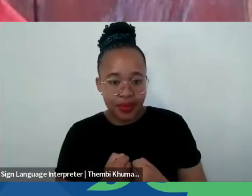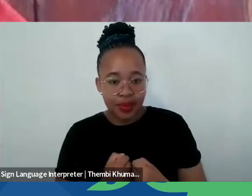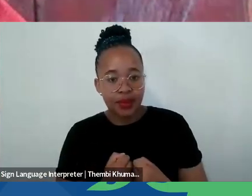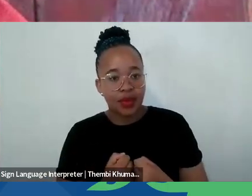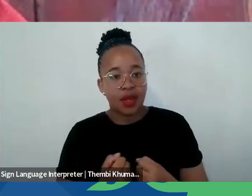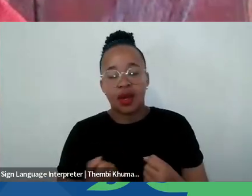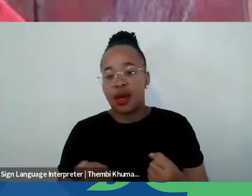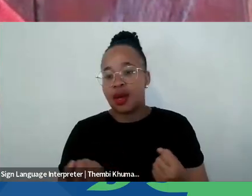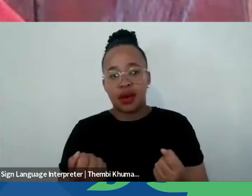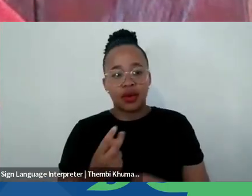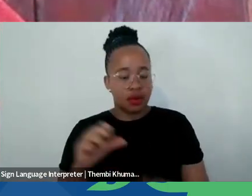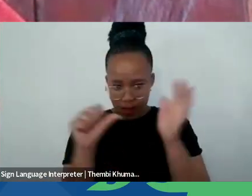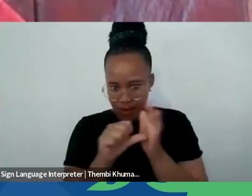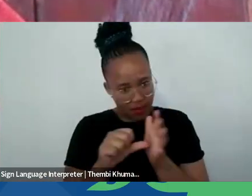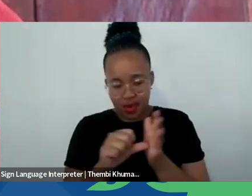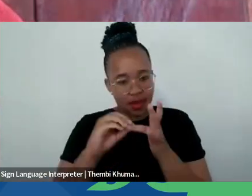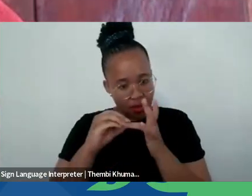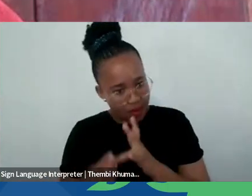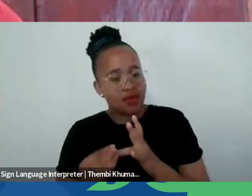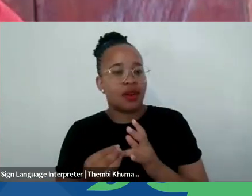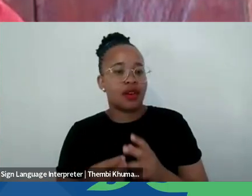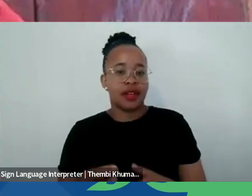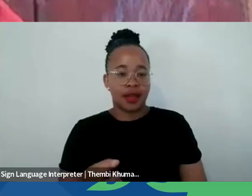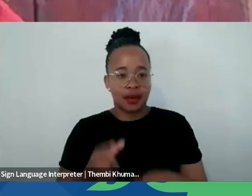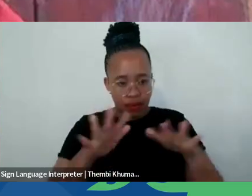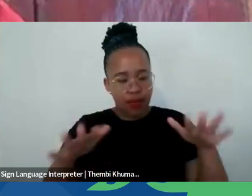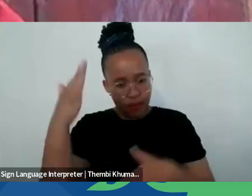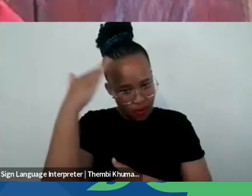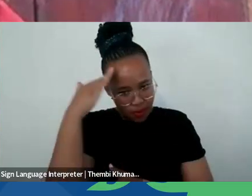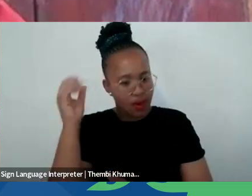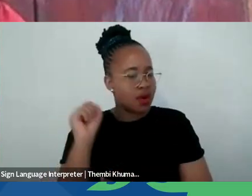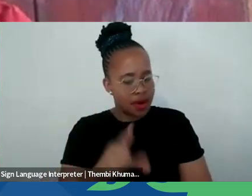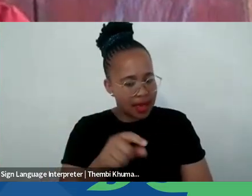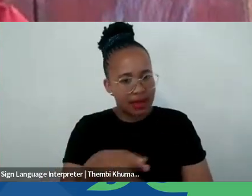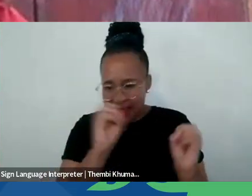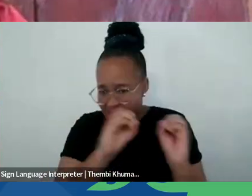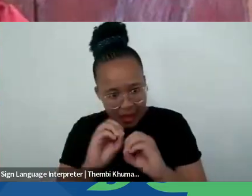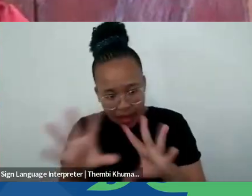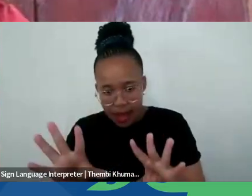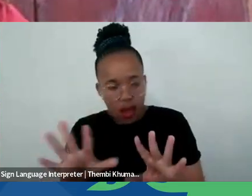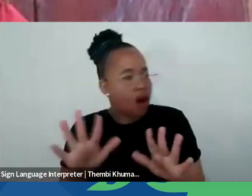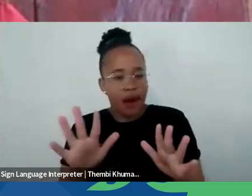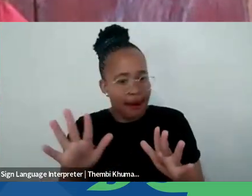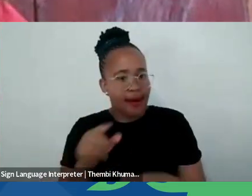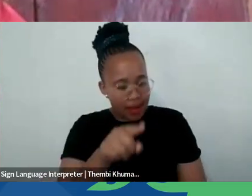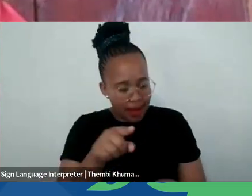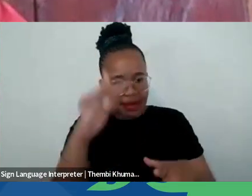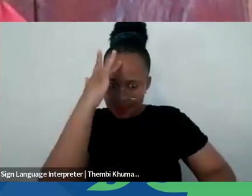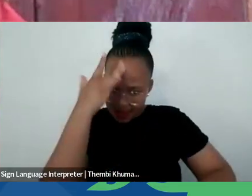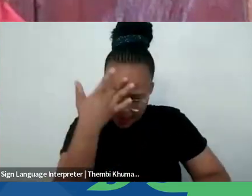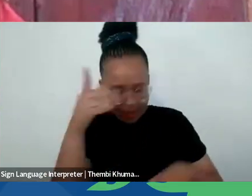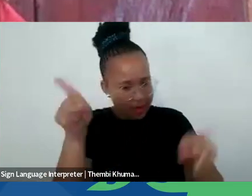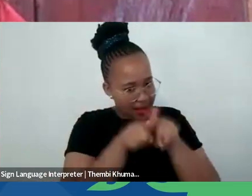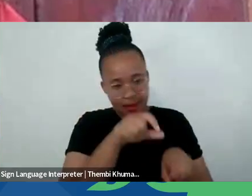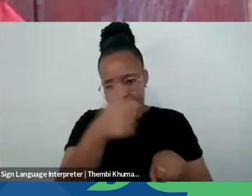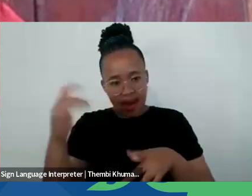just sensitize and let people know that this is not a curse, and this is a disease like any other disease that can be taken